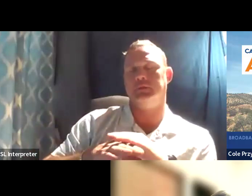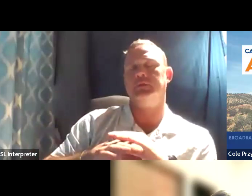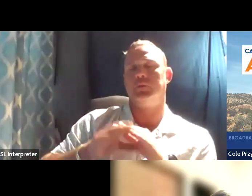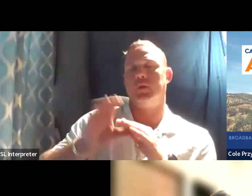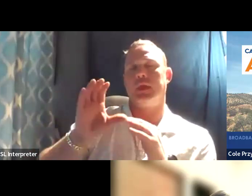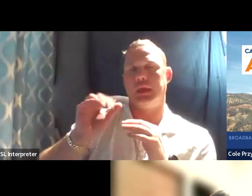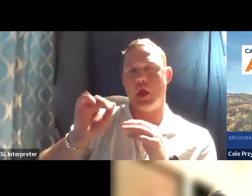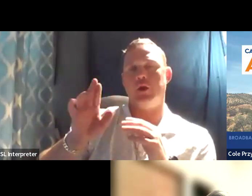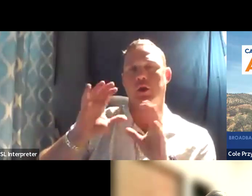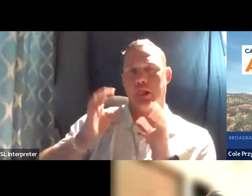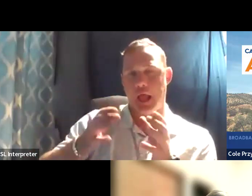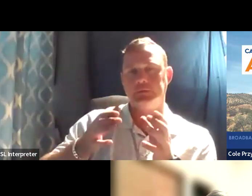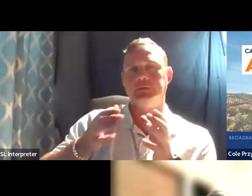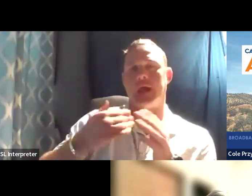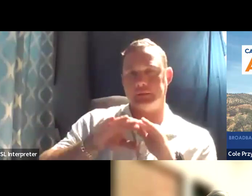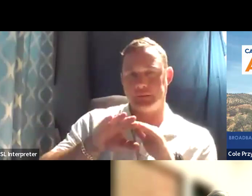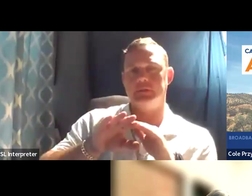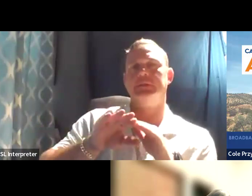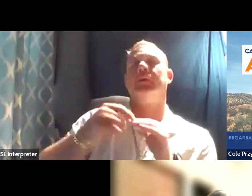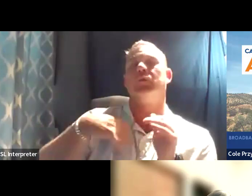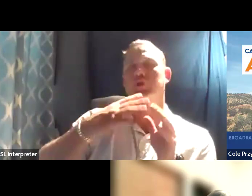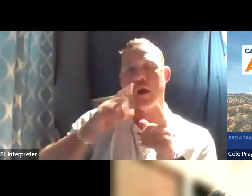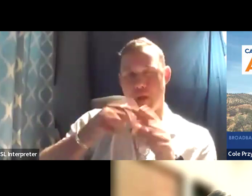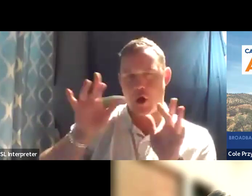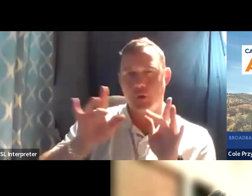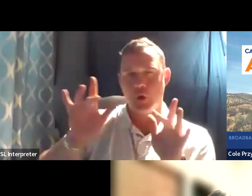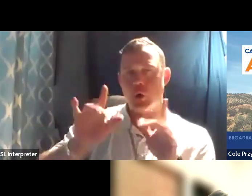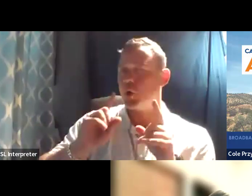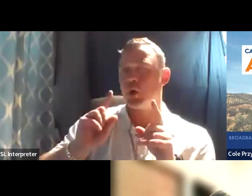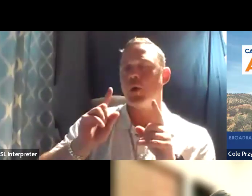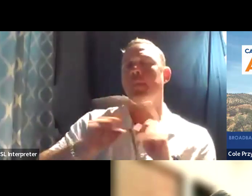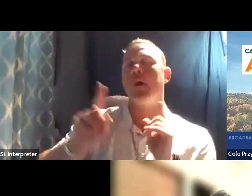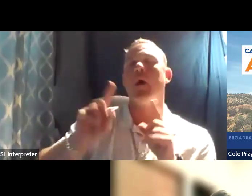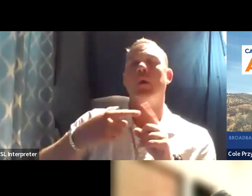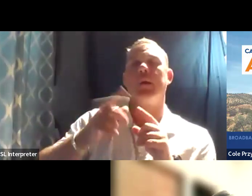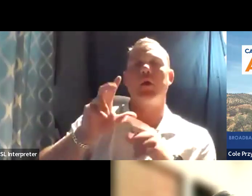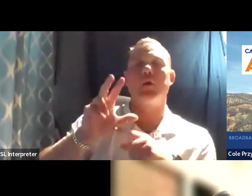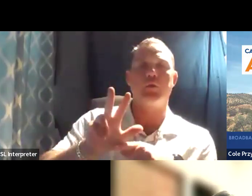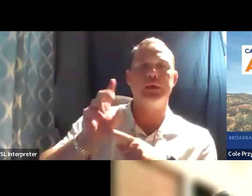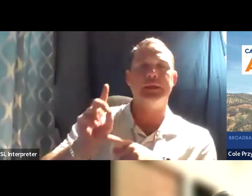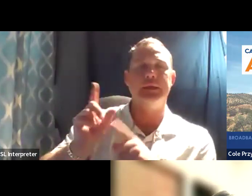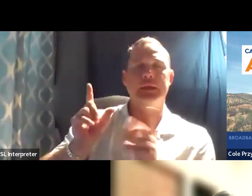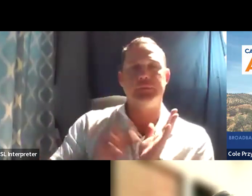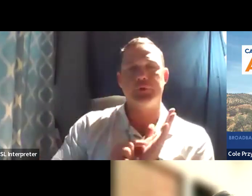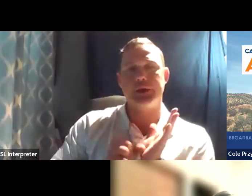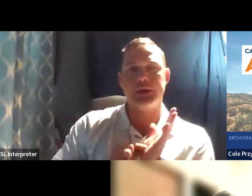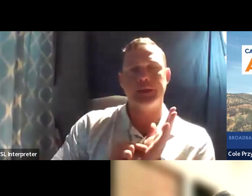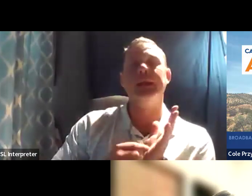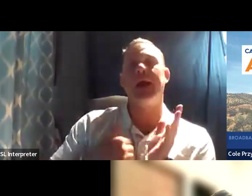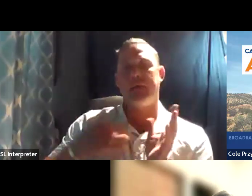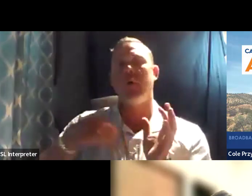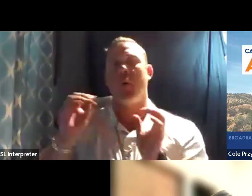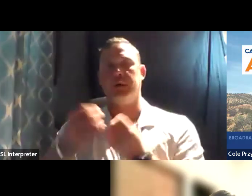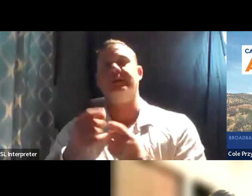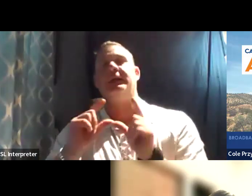with and we're talking about computers, but what about 3D printing? I've got an organization they have a